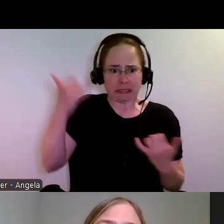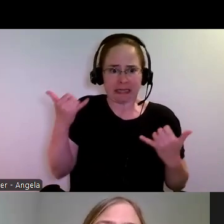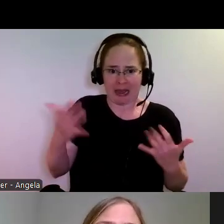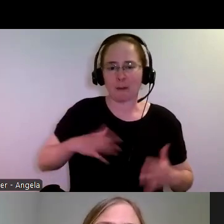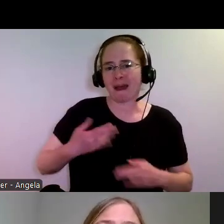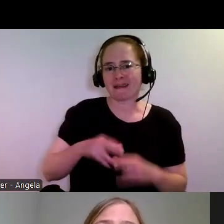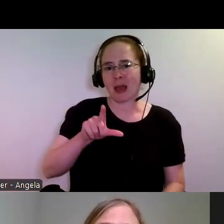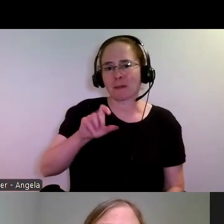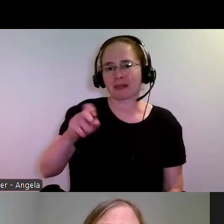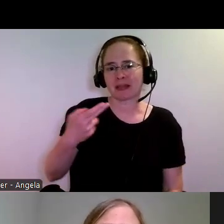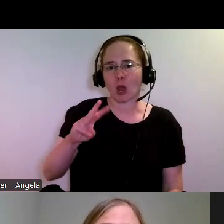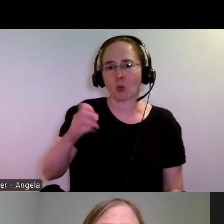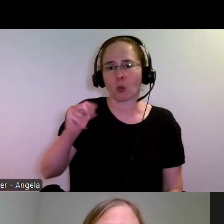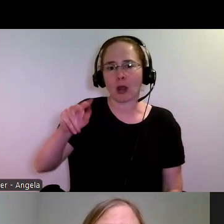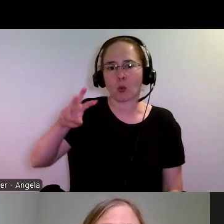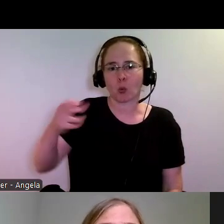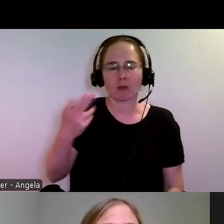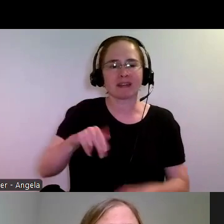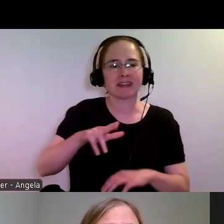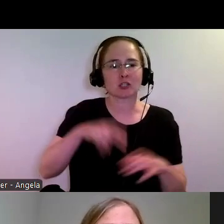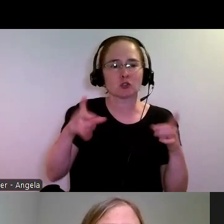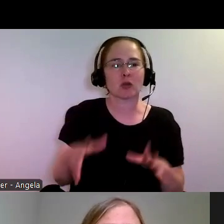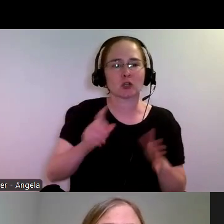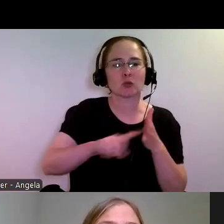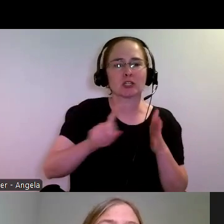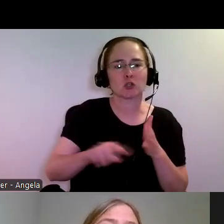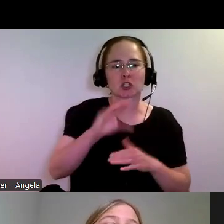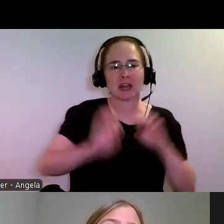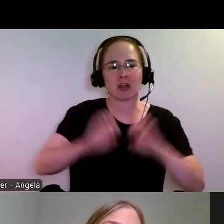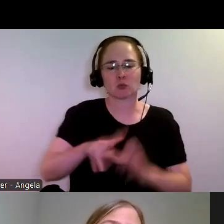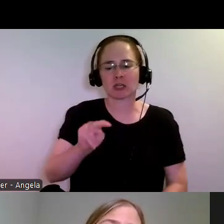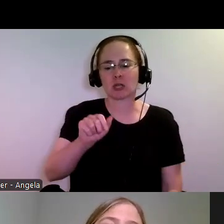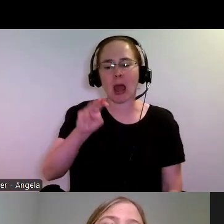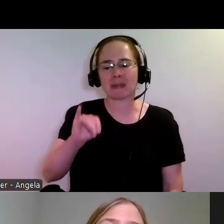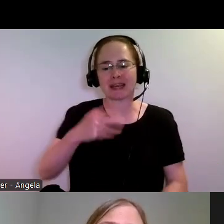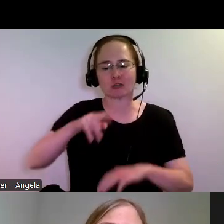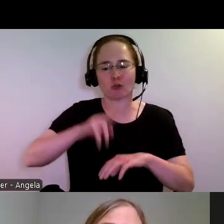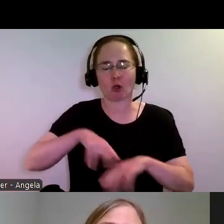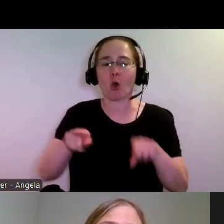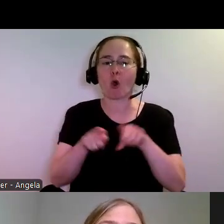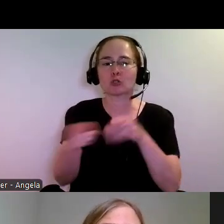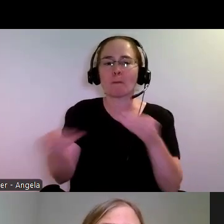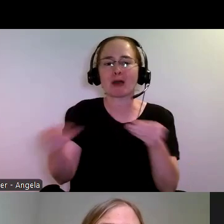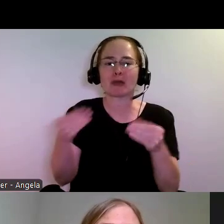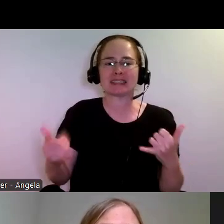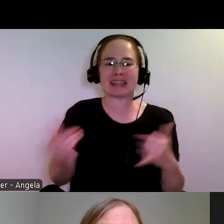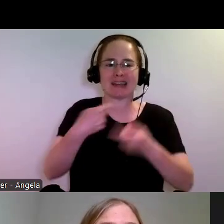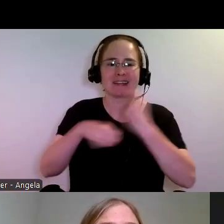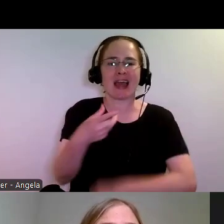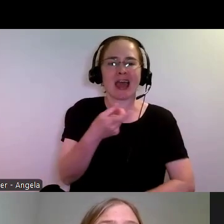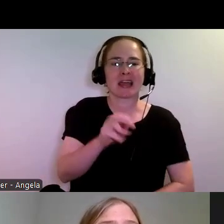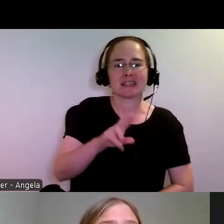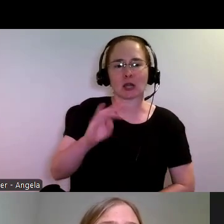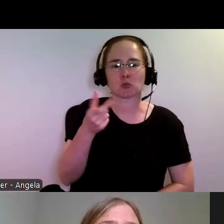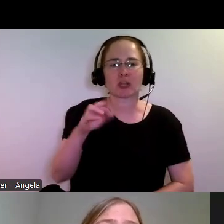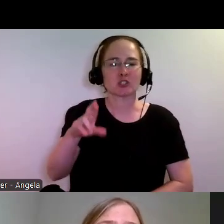name is Leah Wentworth. I'm the National Director of Research and Evaluation at NAMI National, and I'm also going to be serving as moderator today in place of Dr. Brister, who